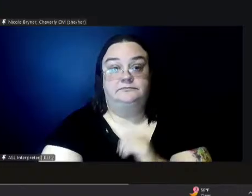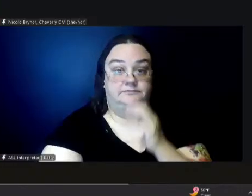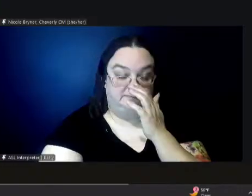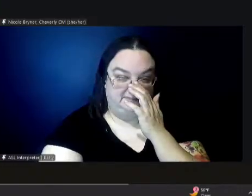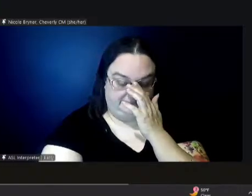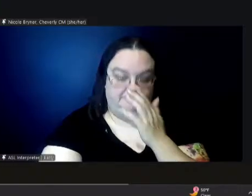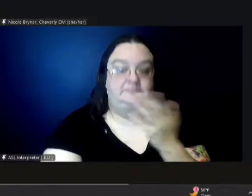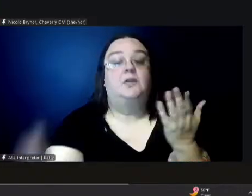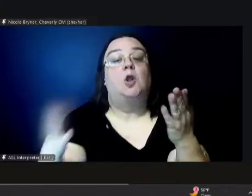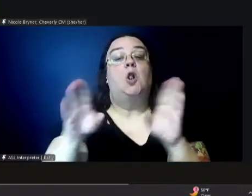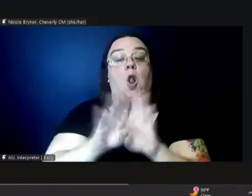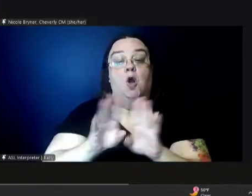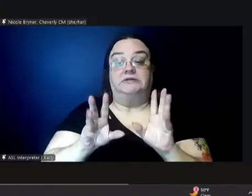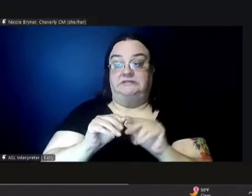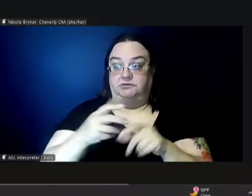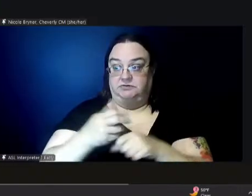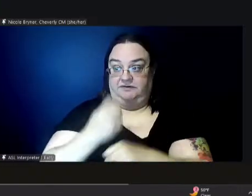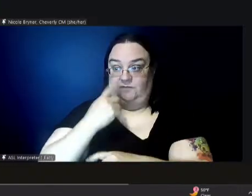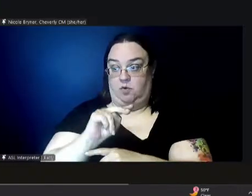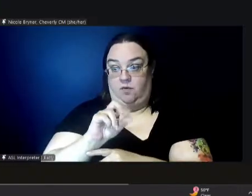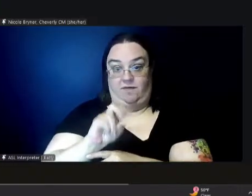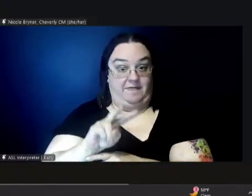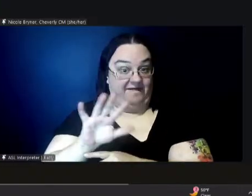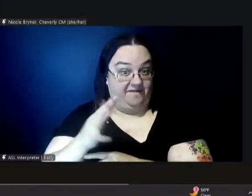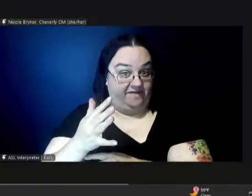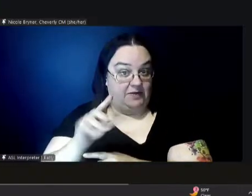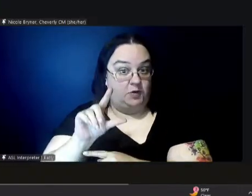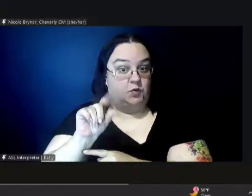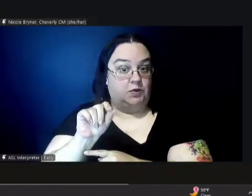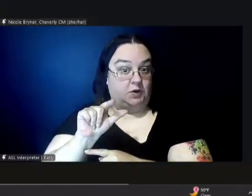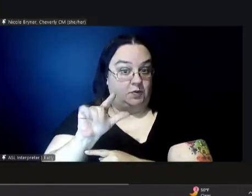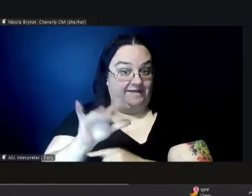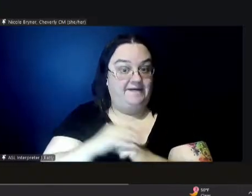Closed session summary for November 5th, 2025.